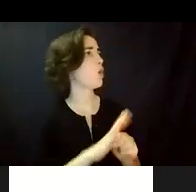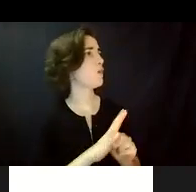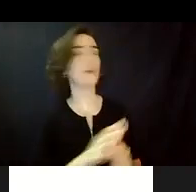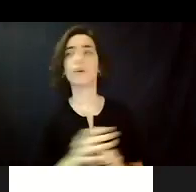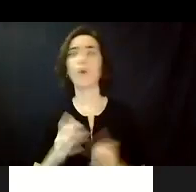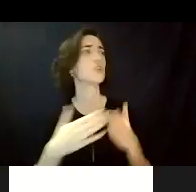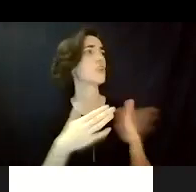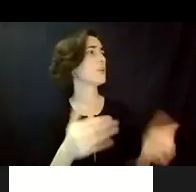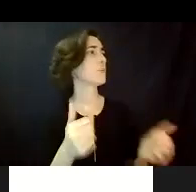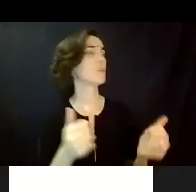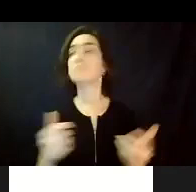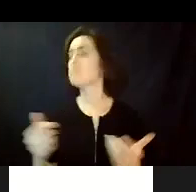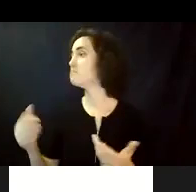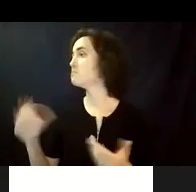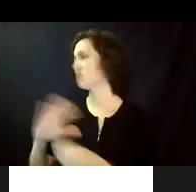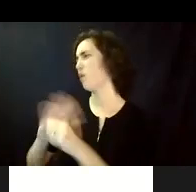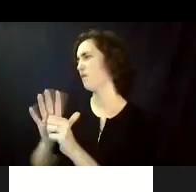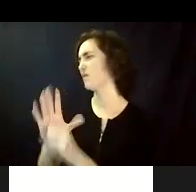general? Yes, COVID.